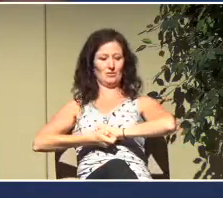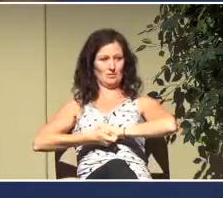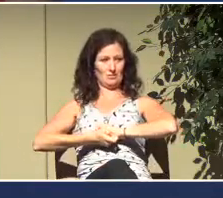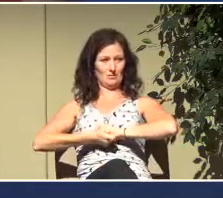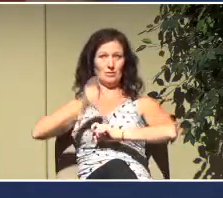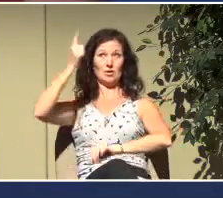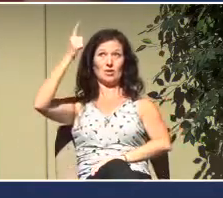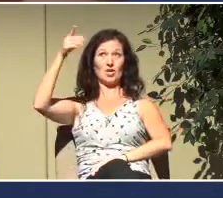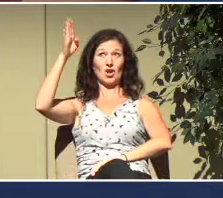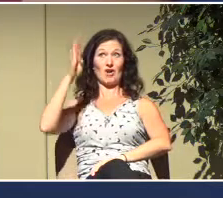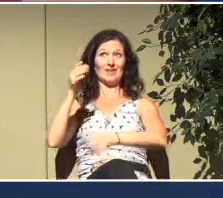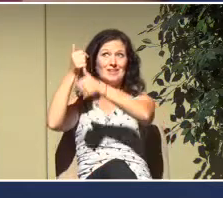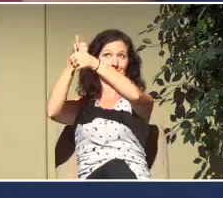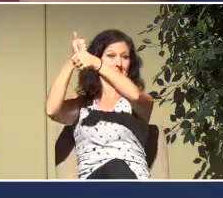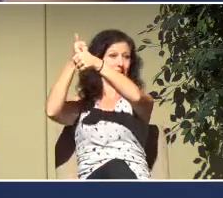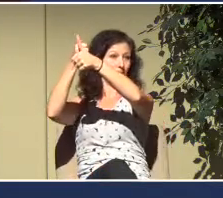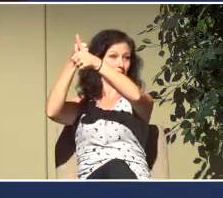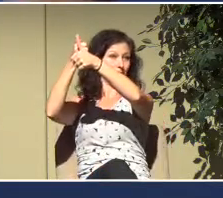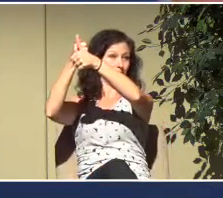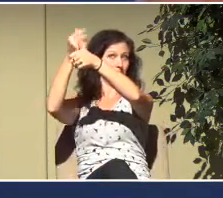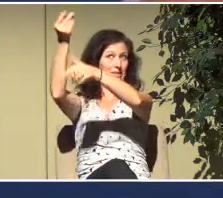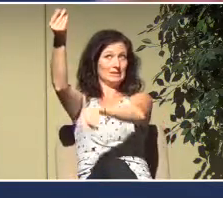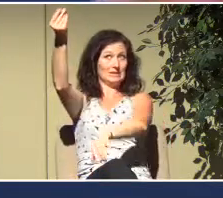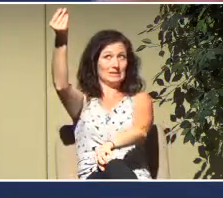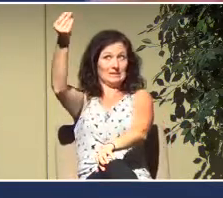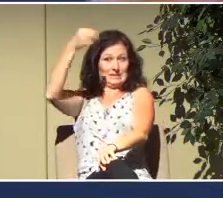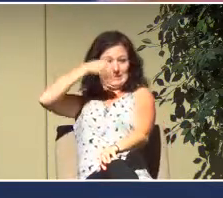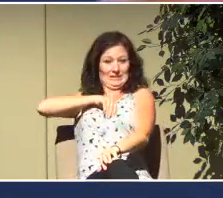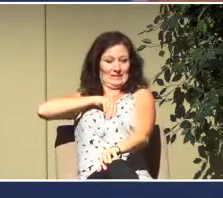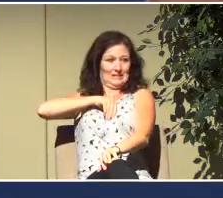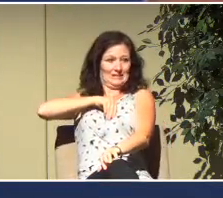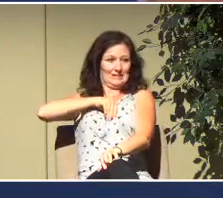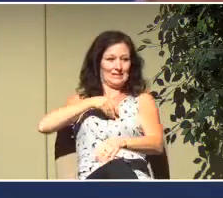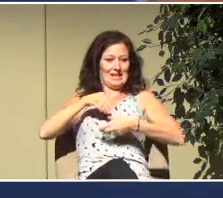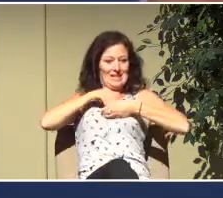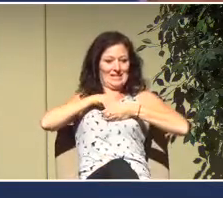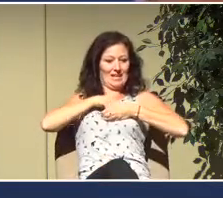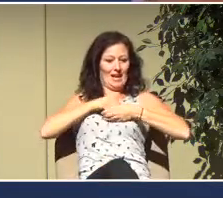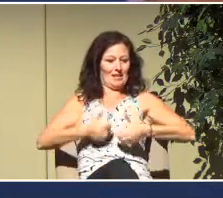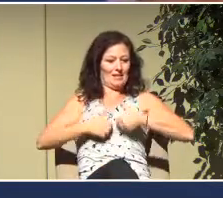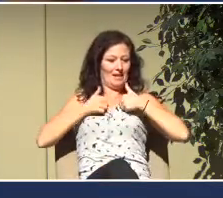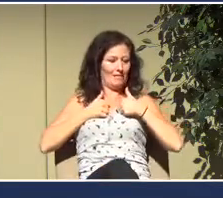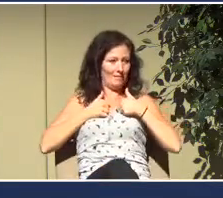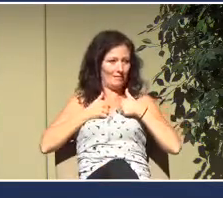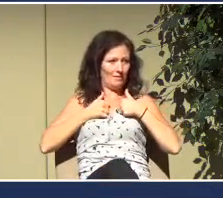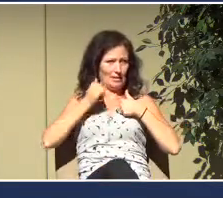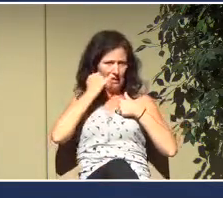God himself is living in you if you are a follower of Jesus.